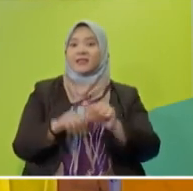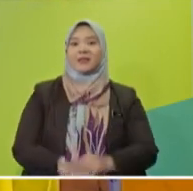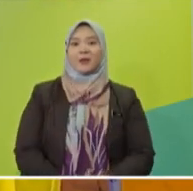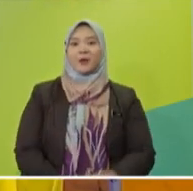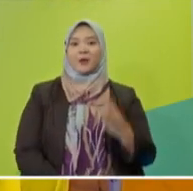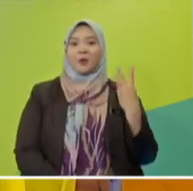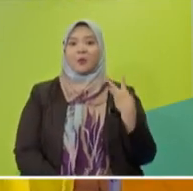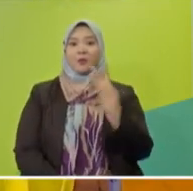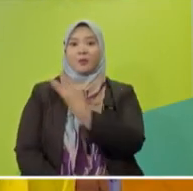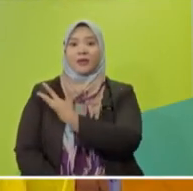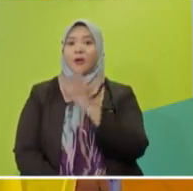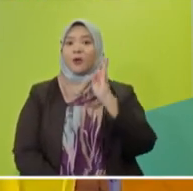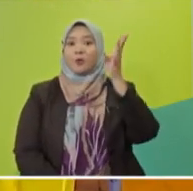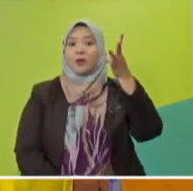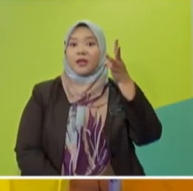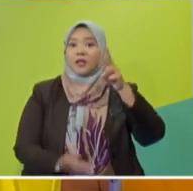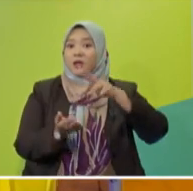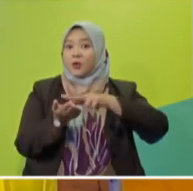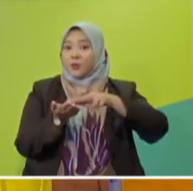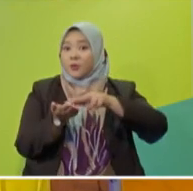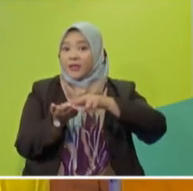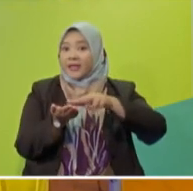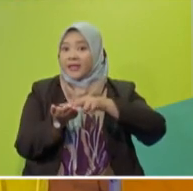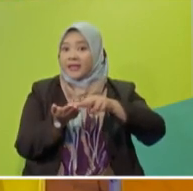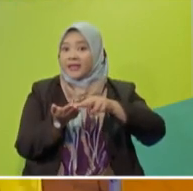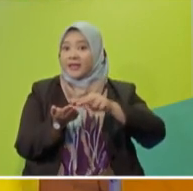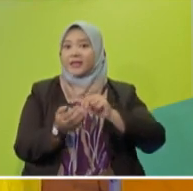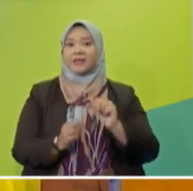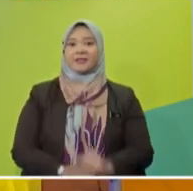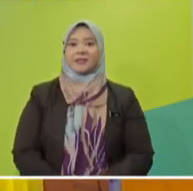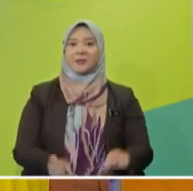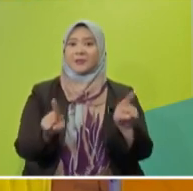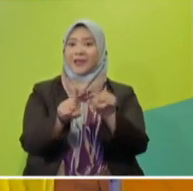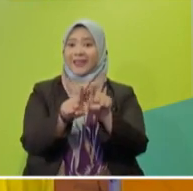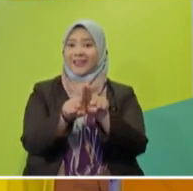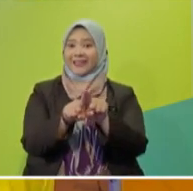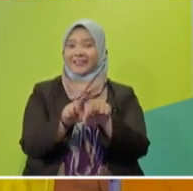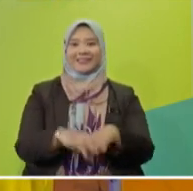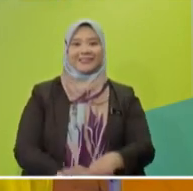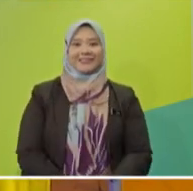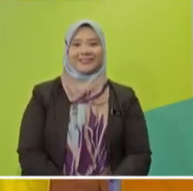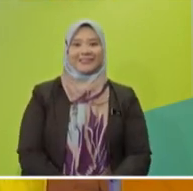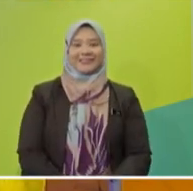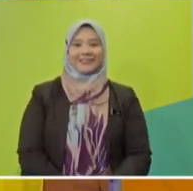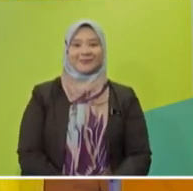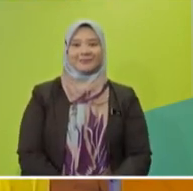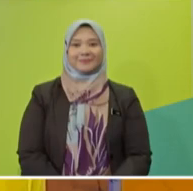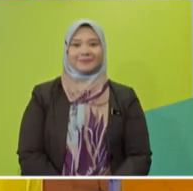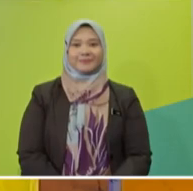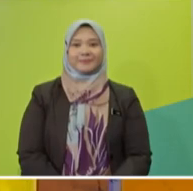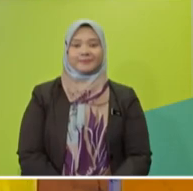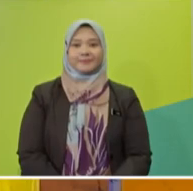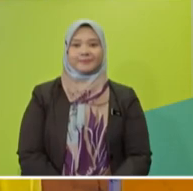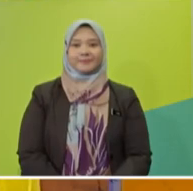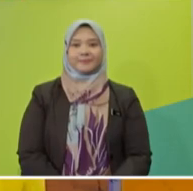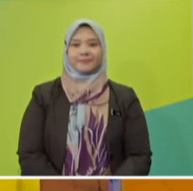Okay. Okay? Okay, before we go to reciting the jazz chant, I'll read first the jazz chant. Okay, now I want everyone to